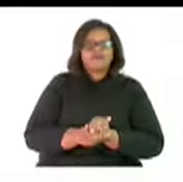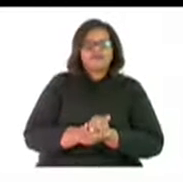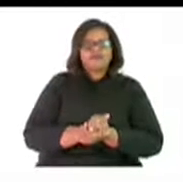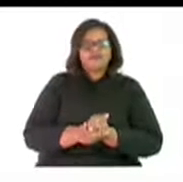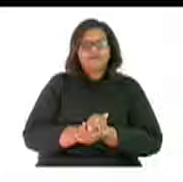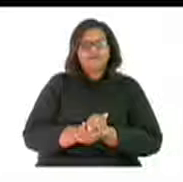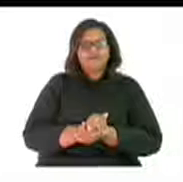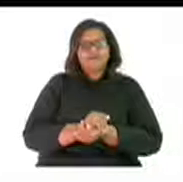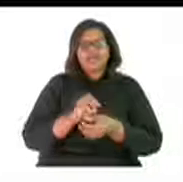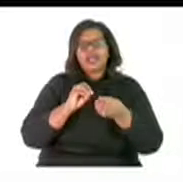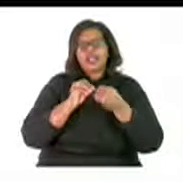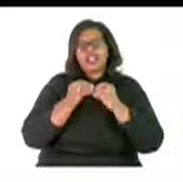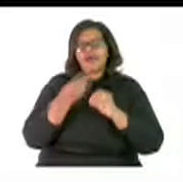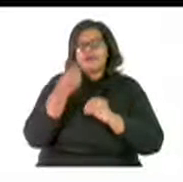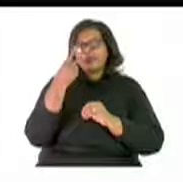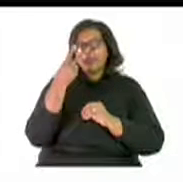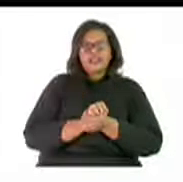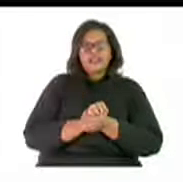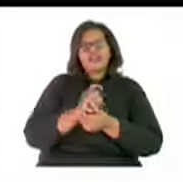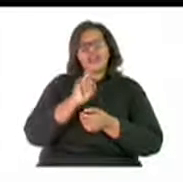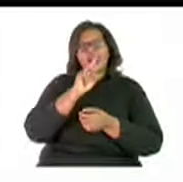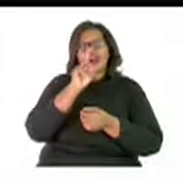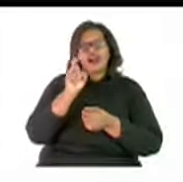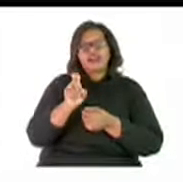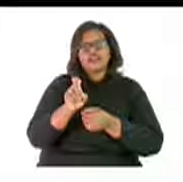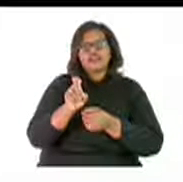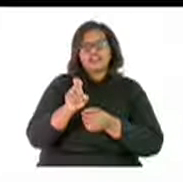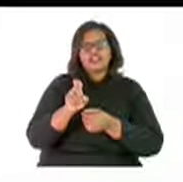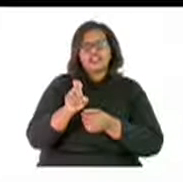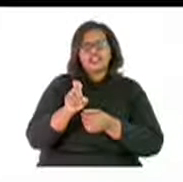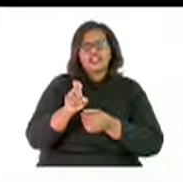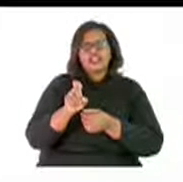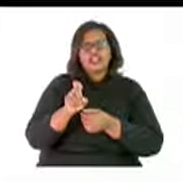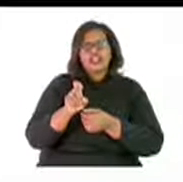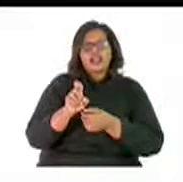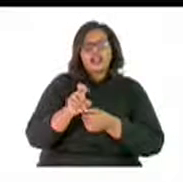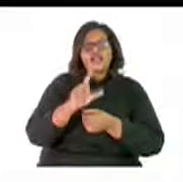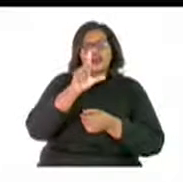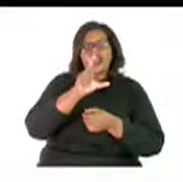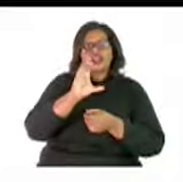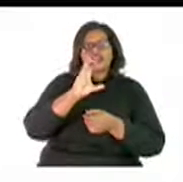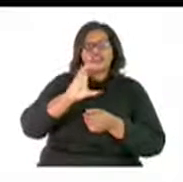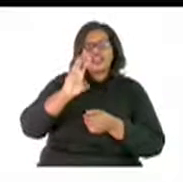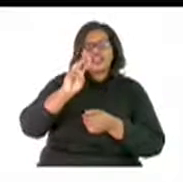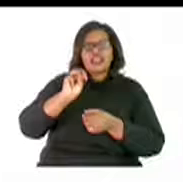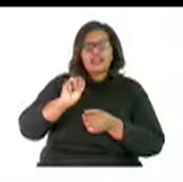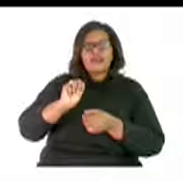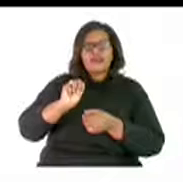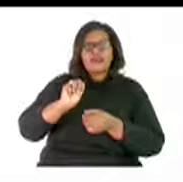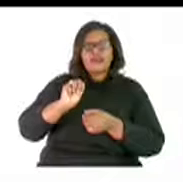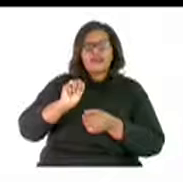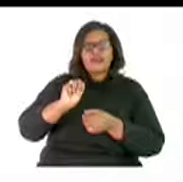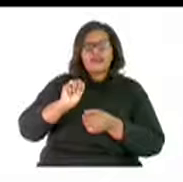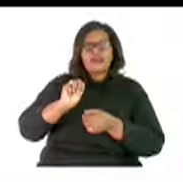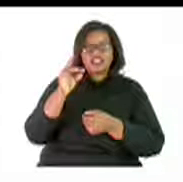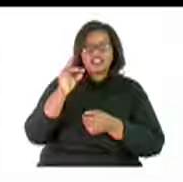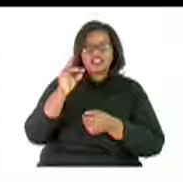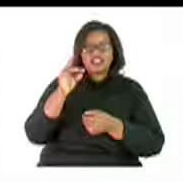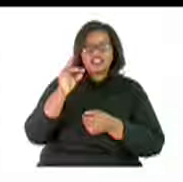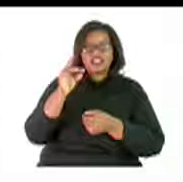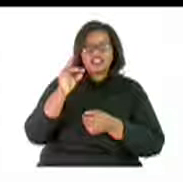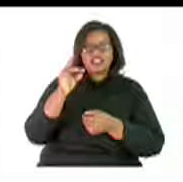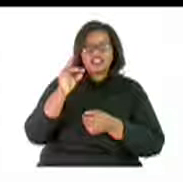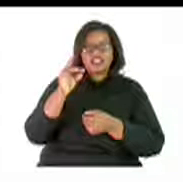At number 2, consider here is the lowest common multiple of 6 and 8. So you have to do